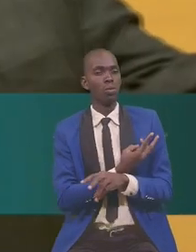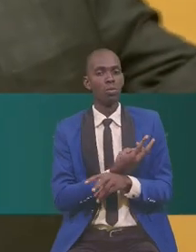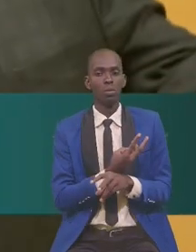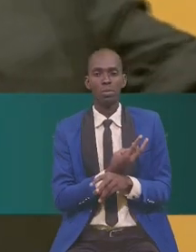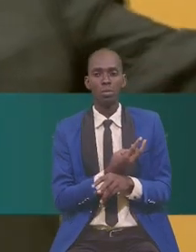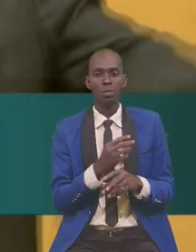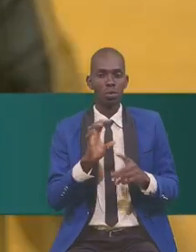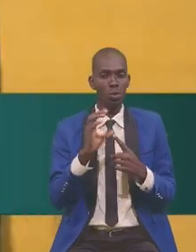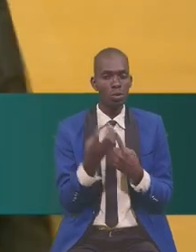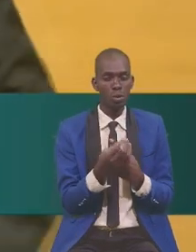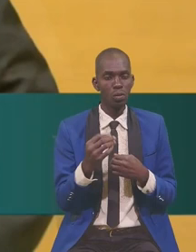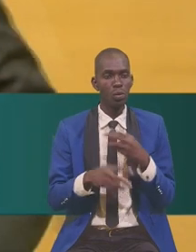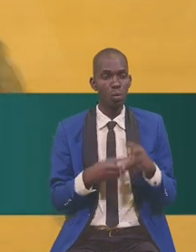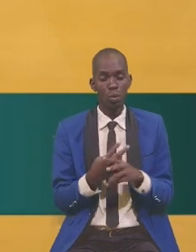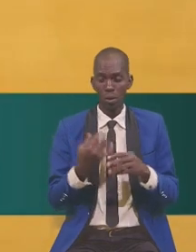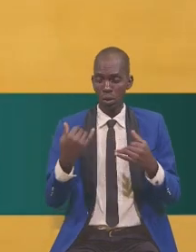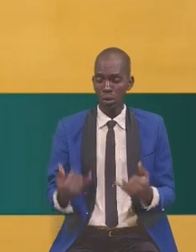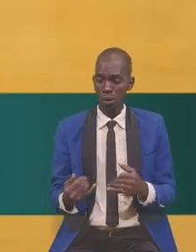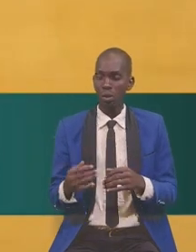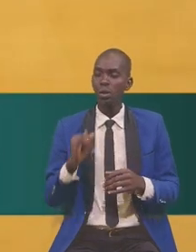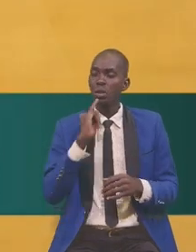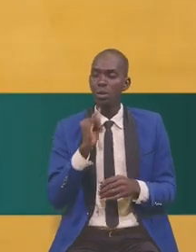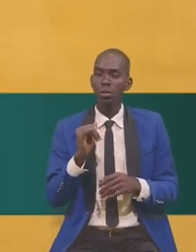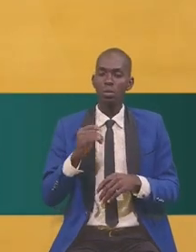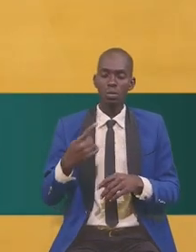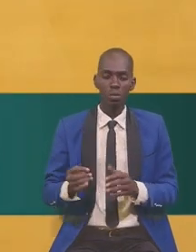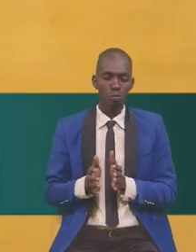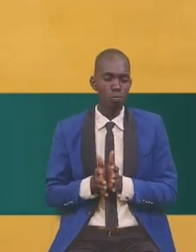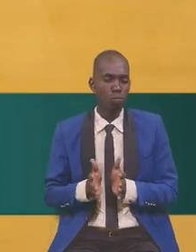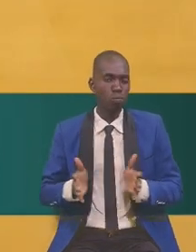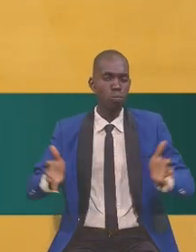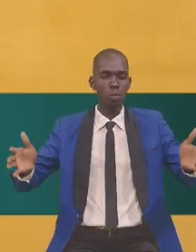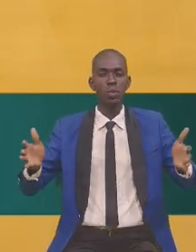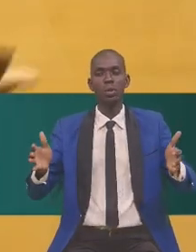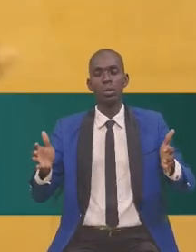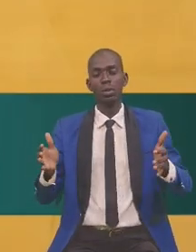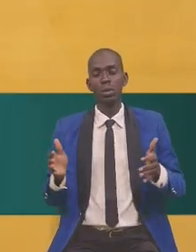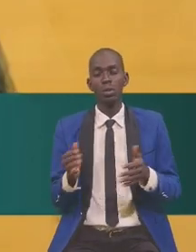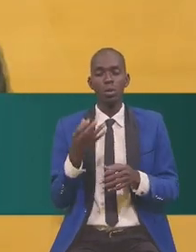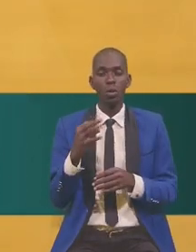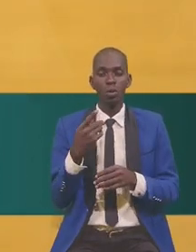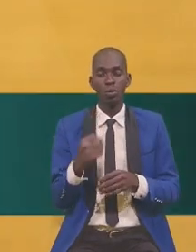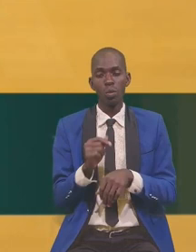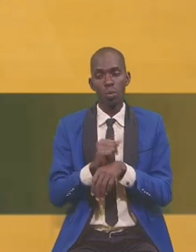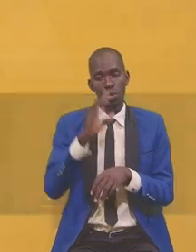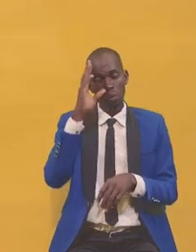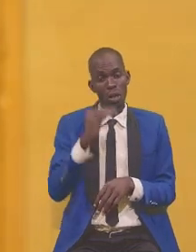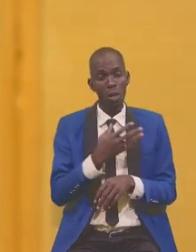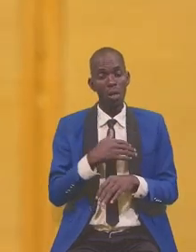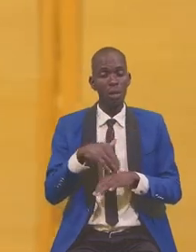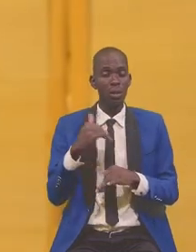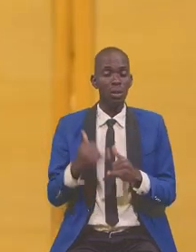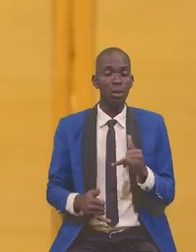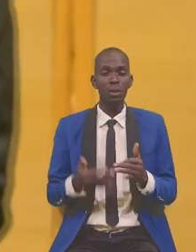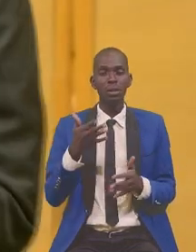is the widening consecration of his workmen. And then to crown it up, there is the